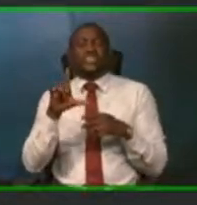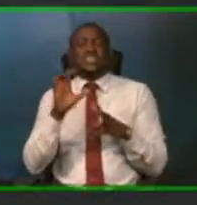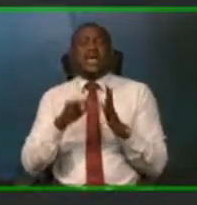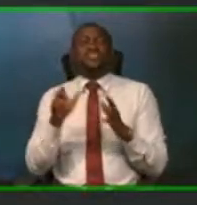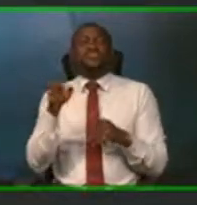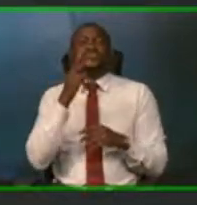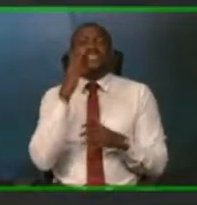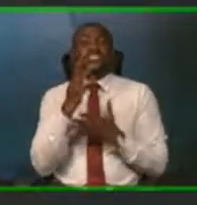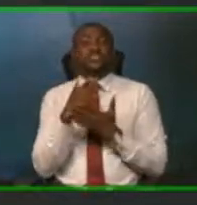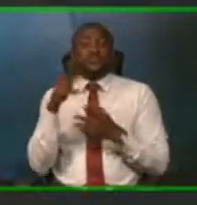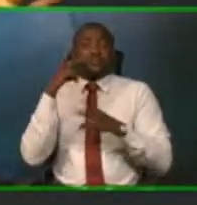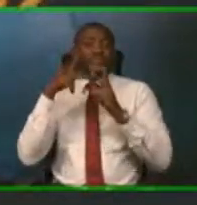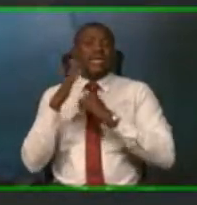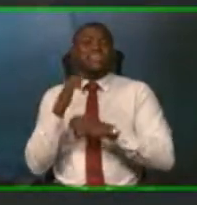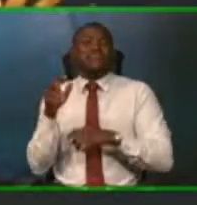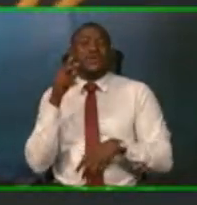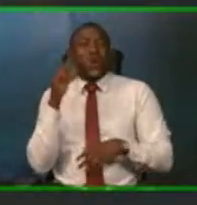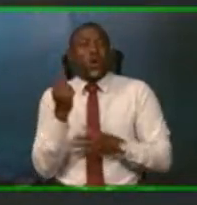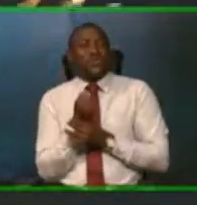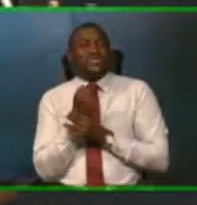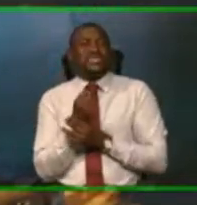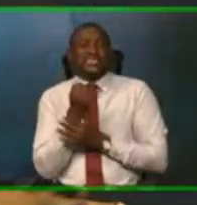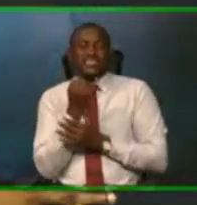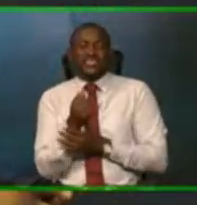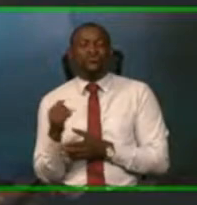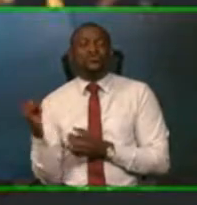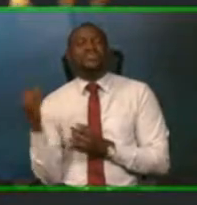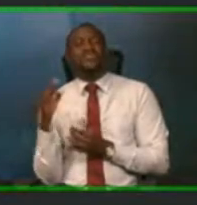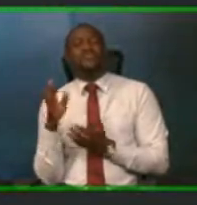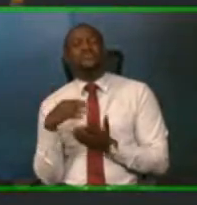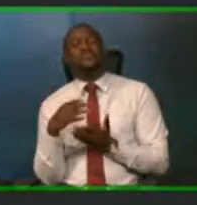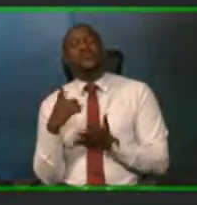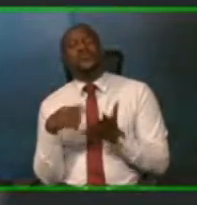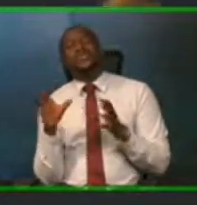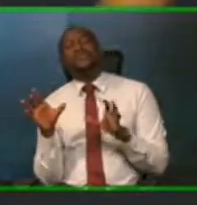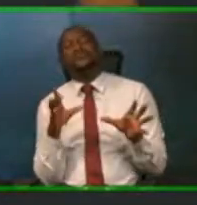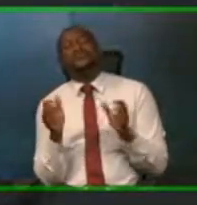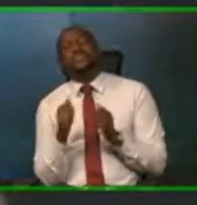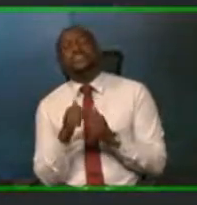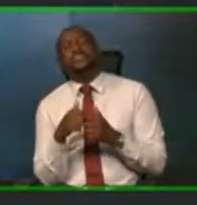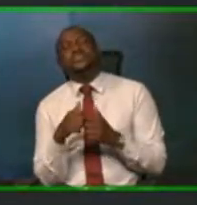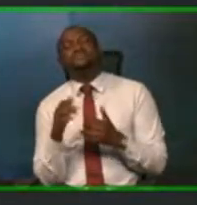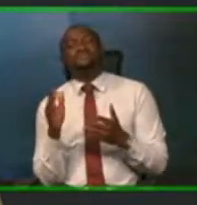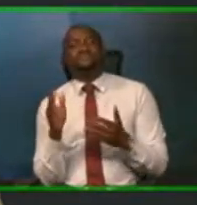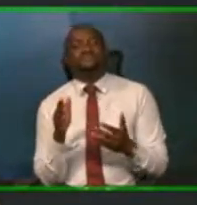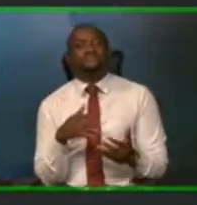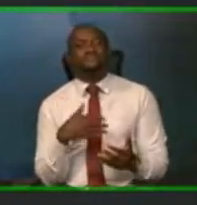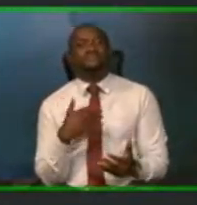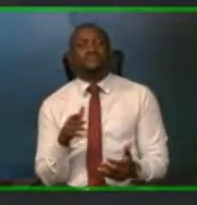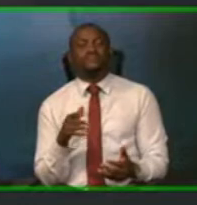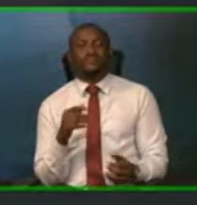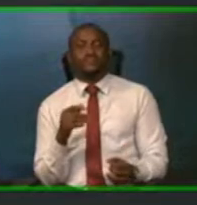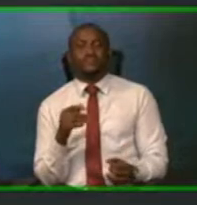some prophets. And they will be holding instruments of music. What were they doing with it, walking on the street?